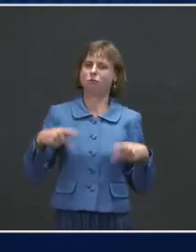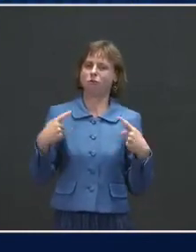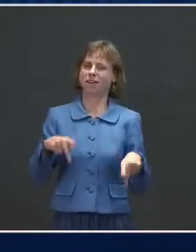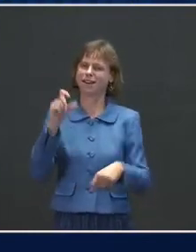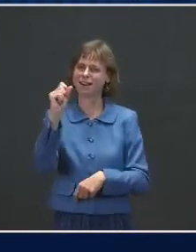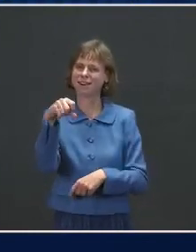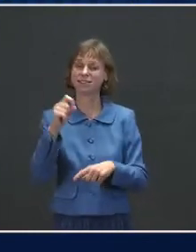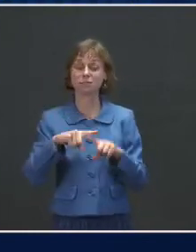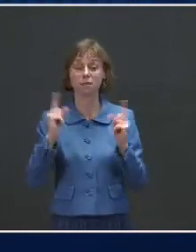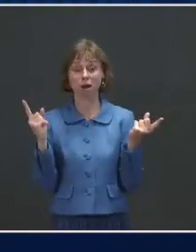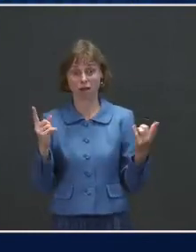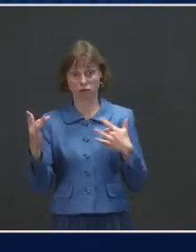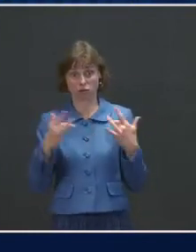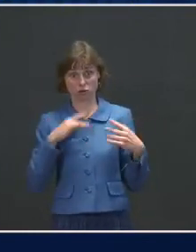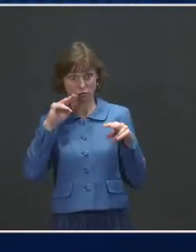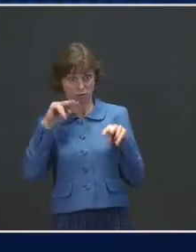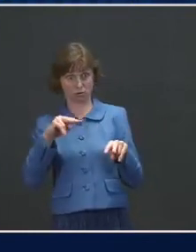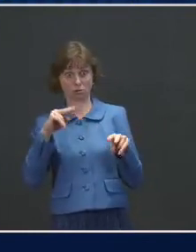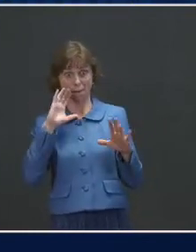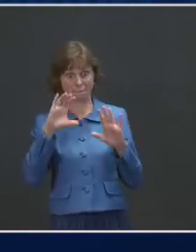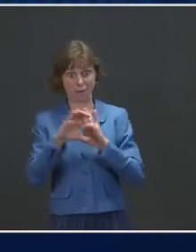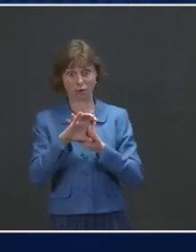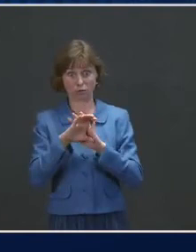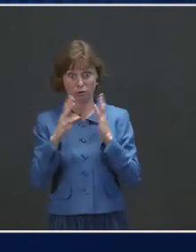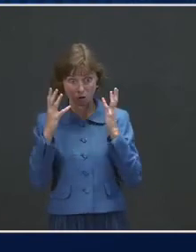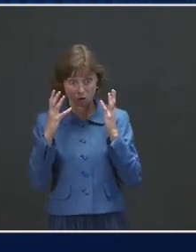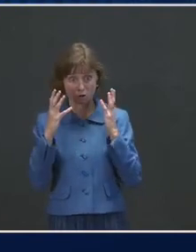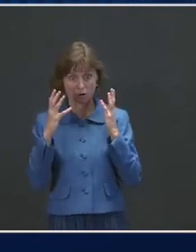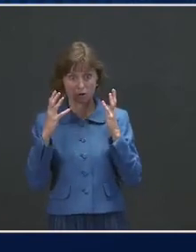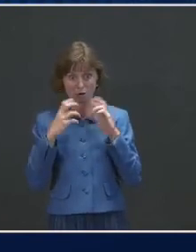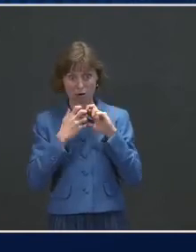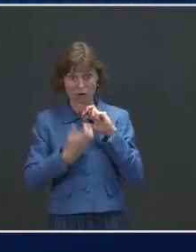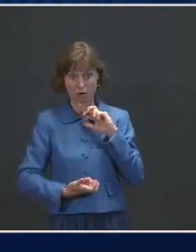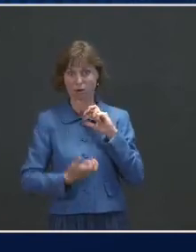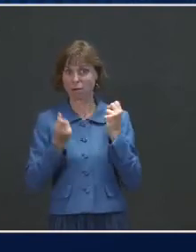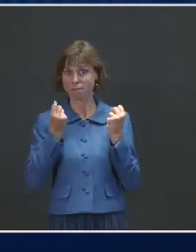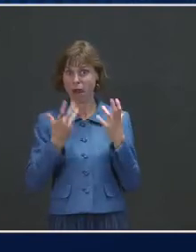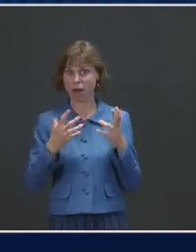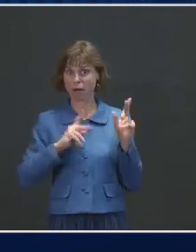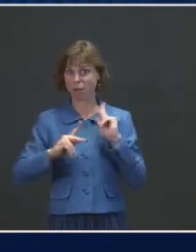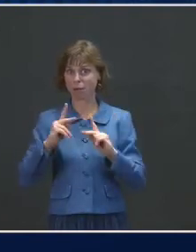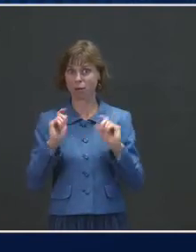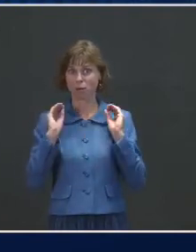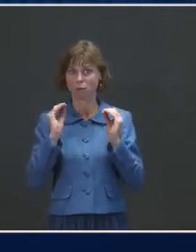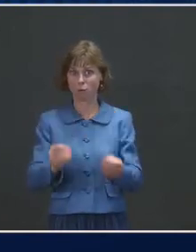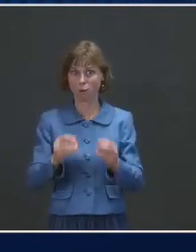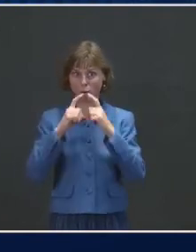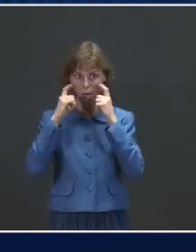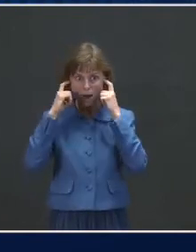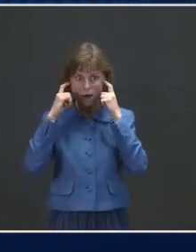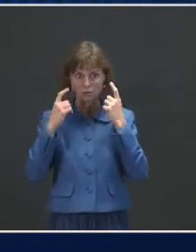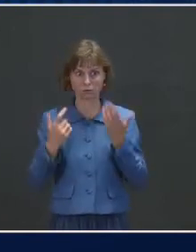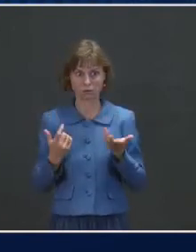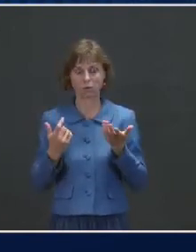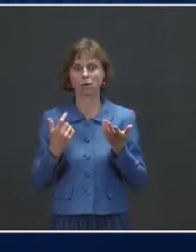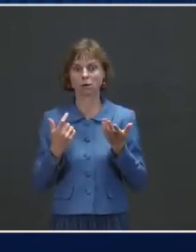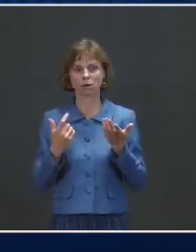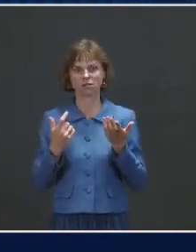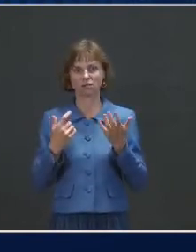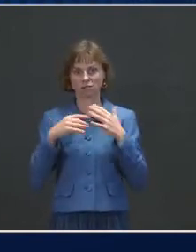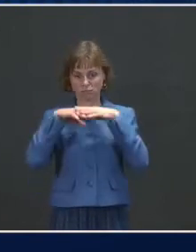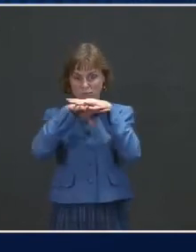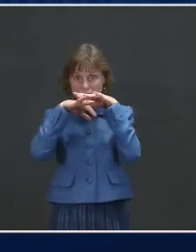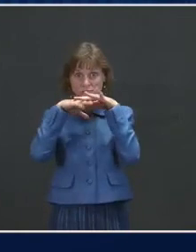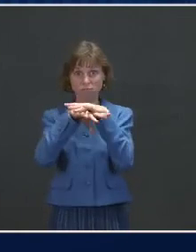are pictures and photos, we all are, that show many, many people without masks in close distance with